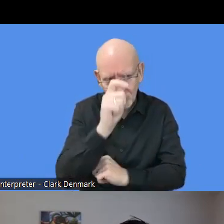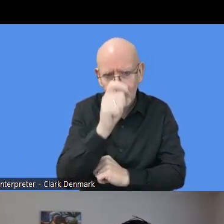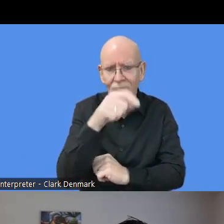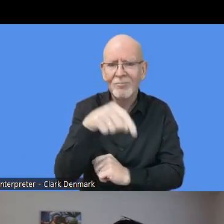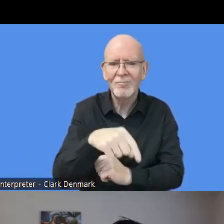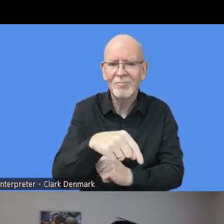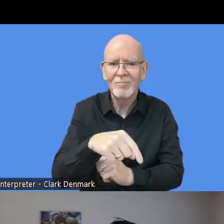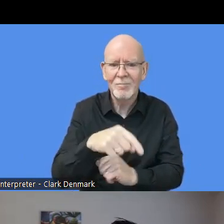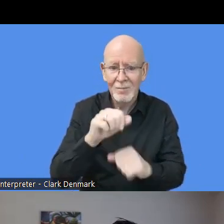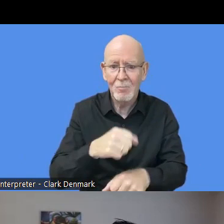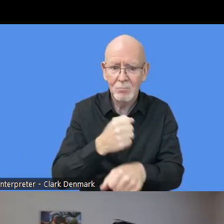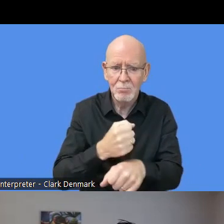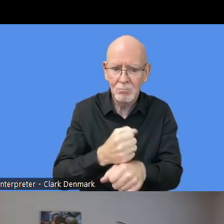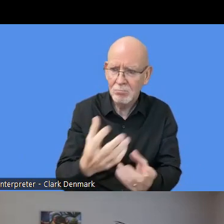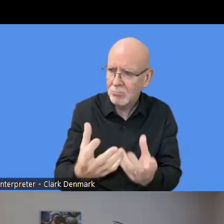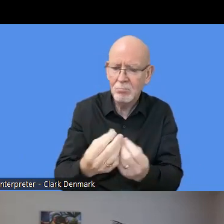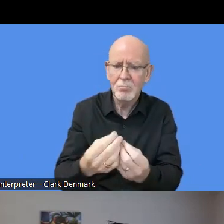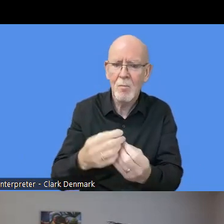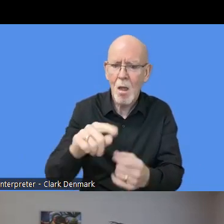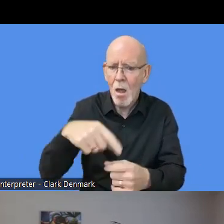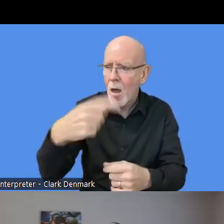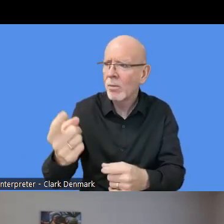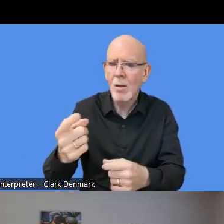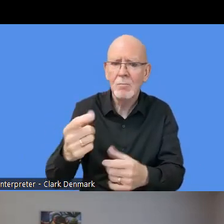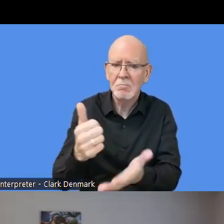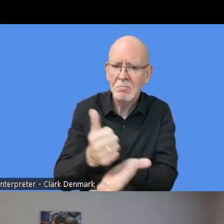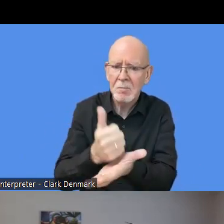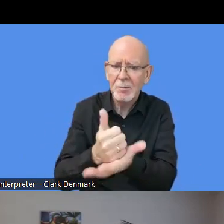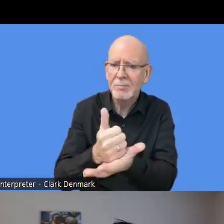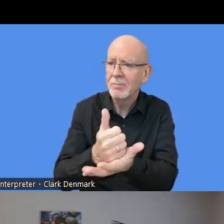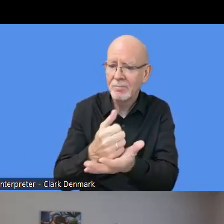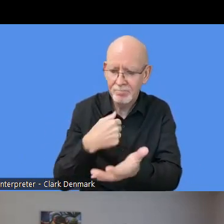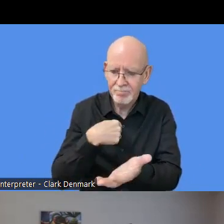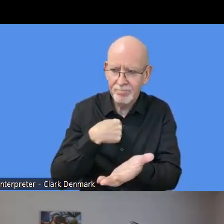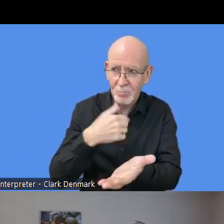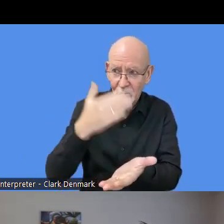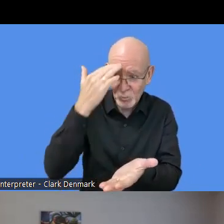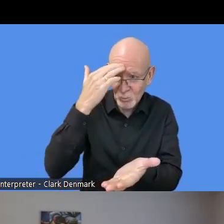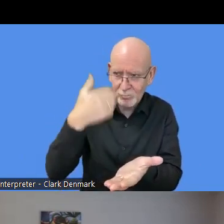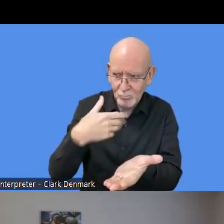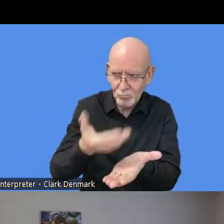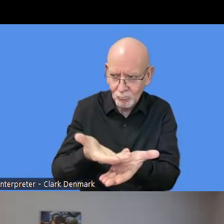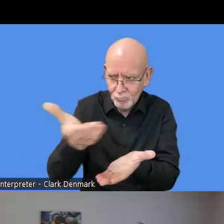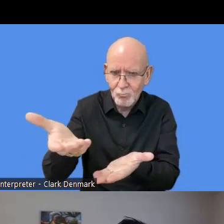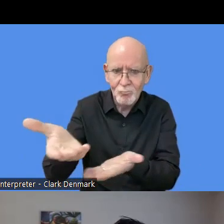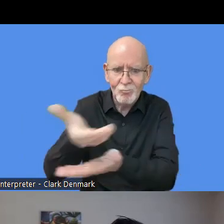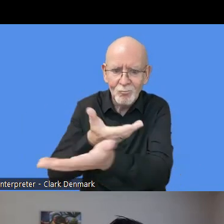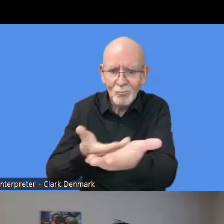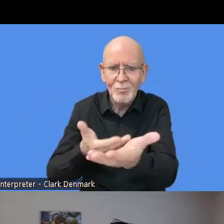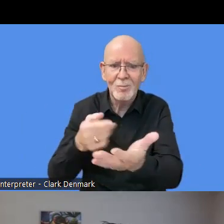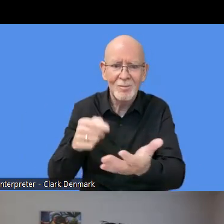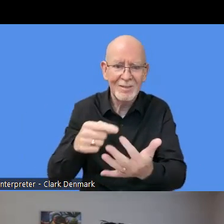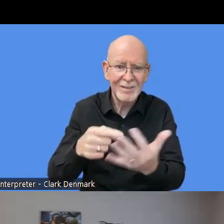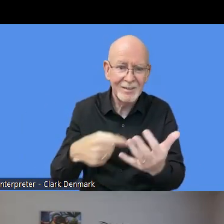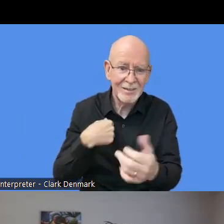we also want to do it for other people and help other people participate and improve